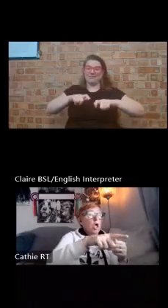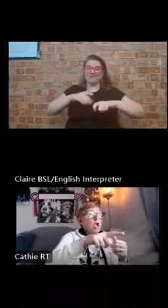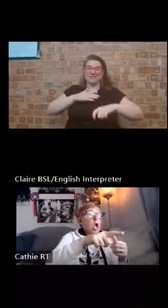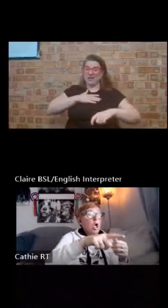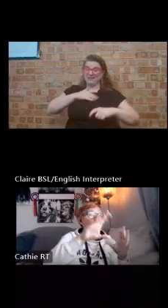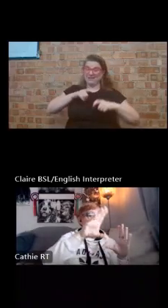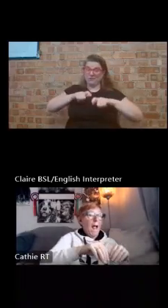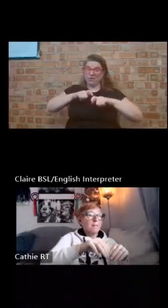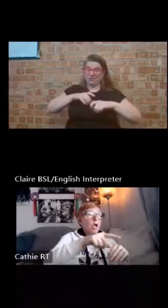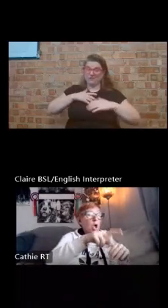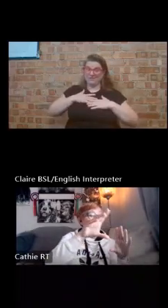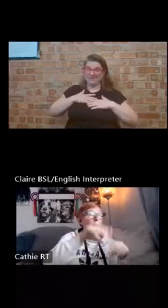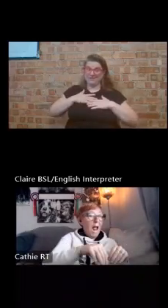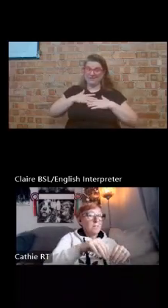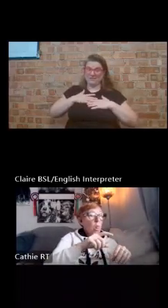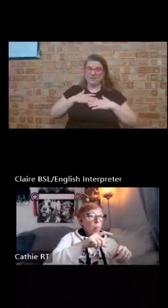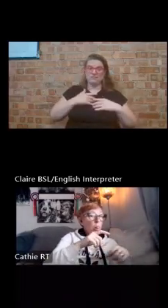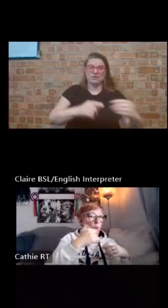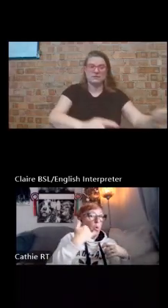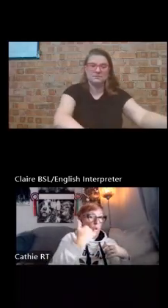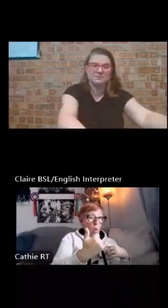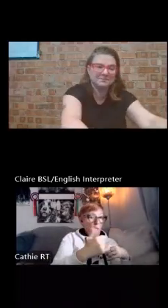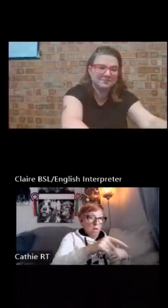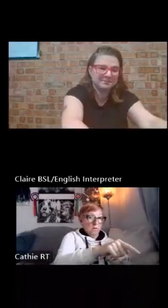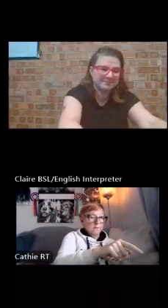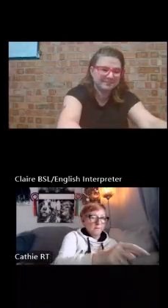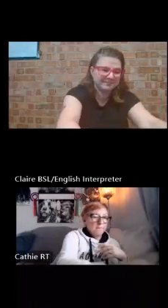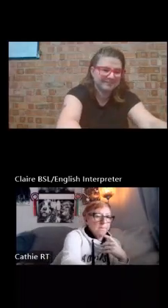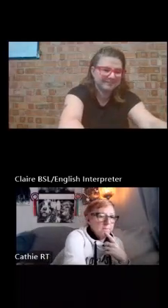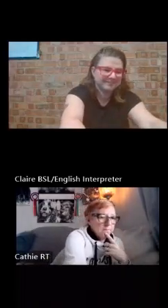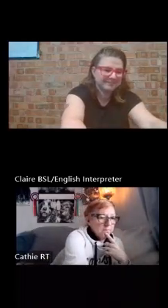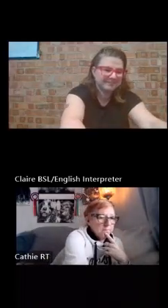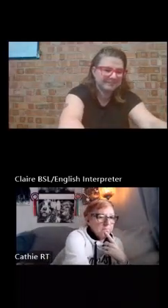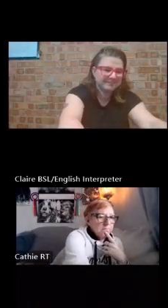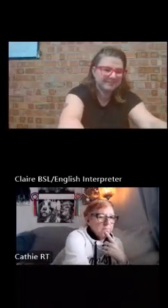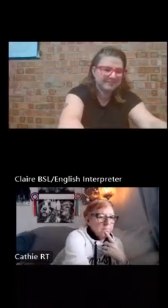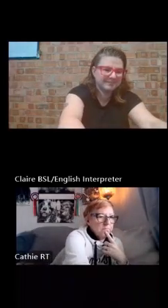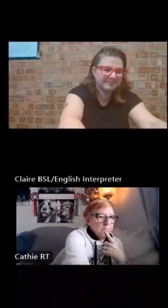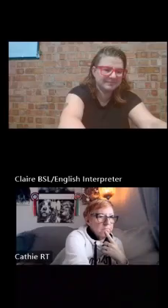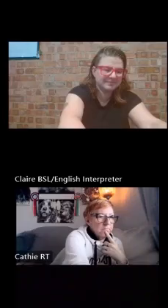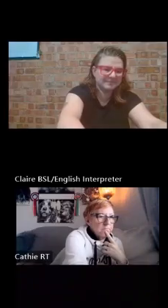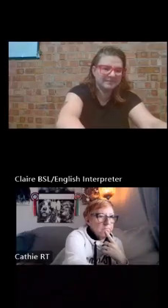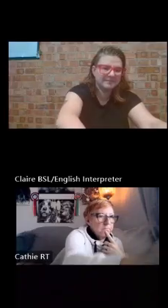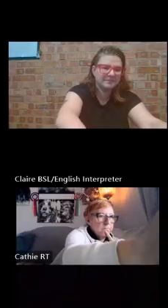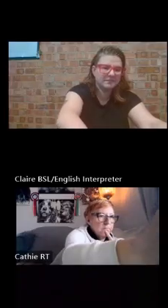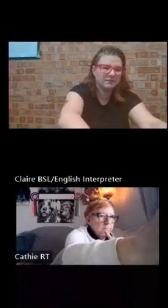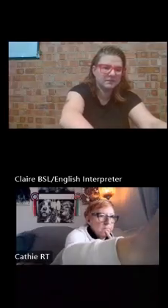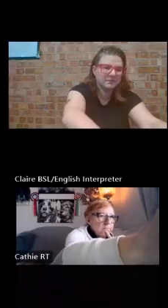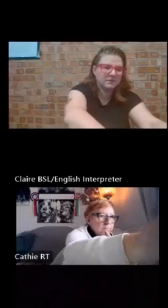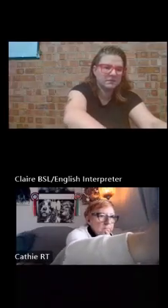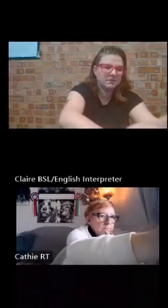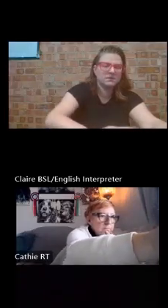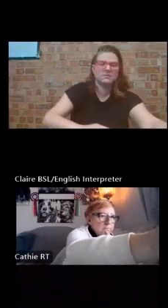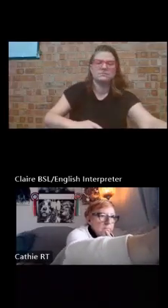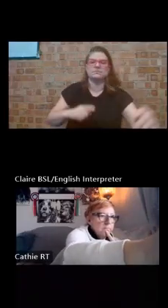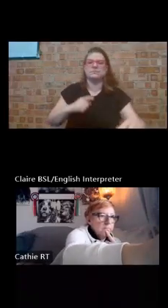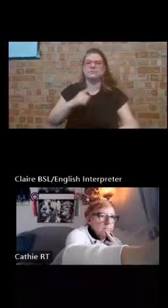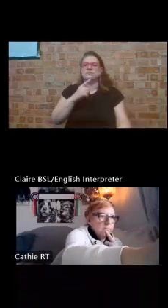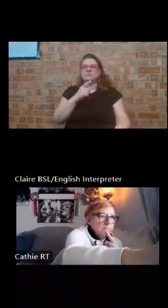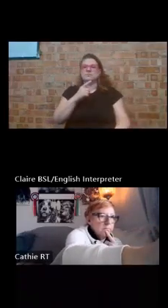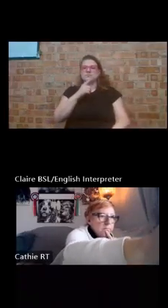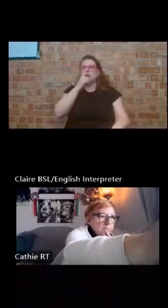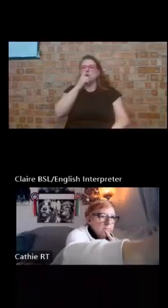off. And if you double tap the controller, once the zoom is on, you can then rest one finger on